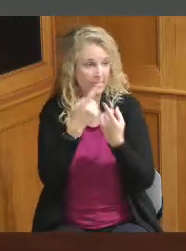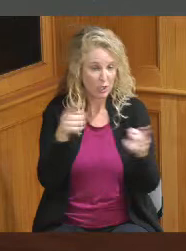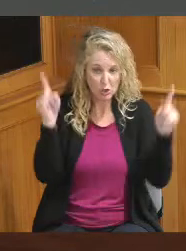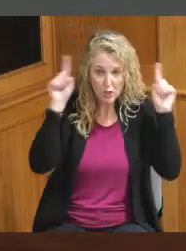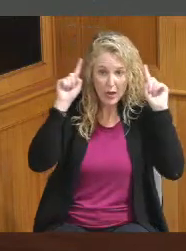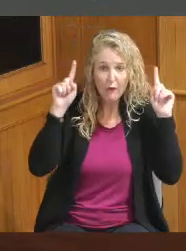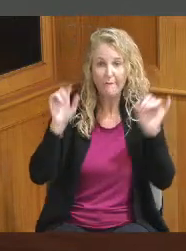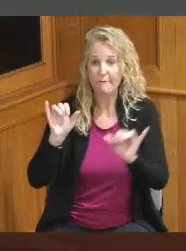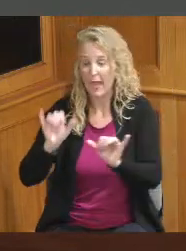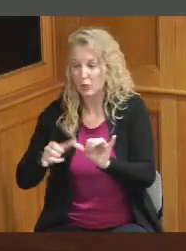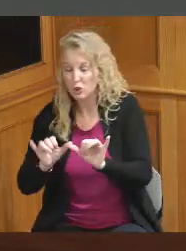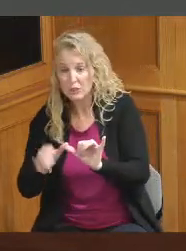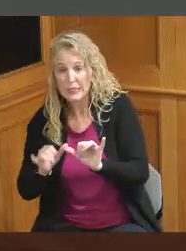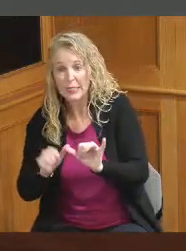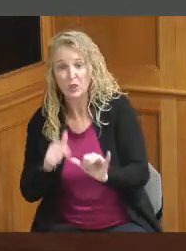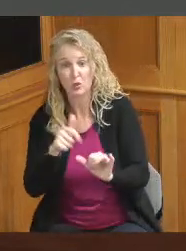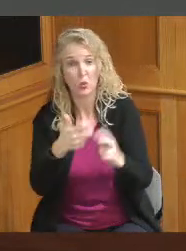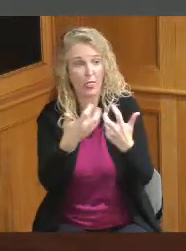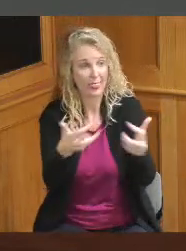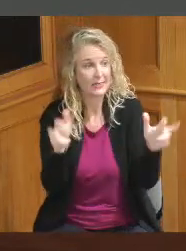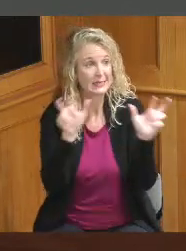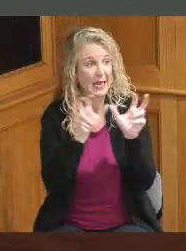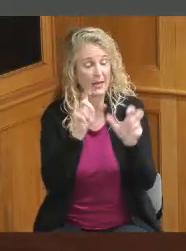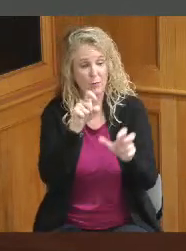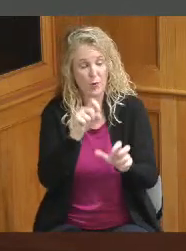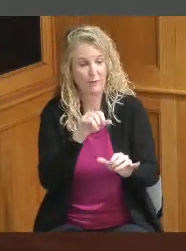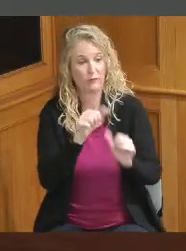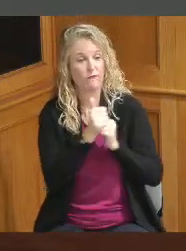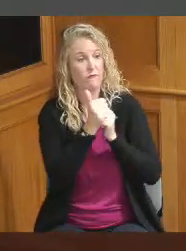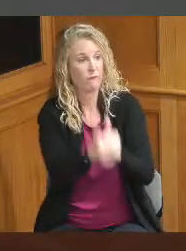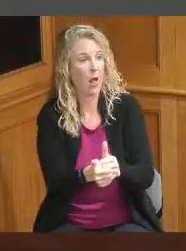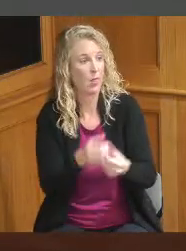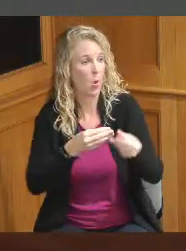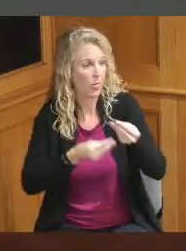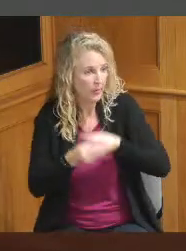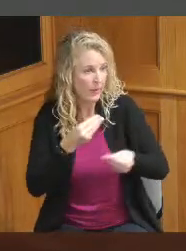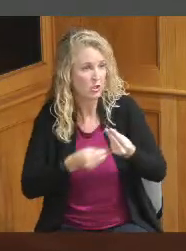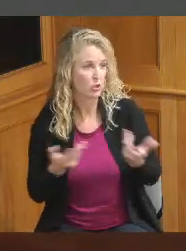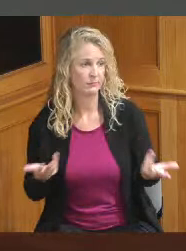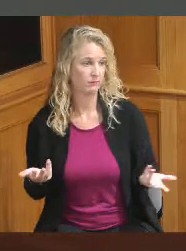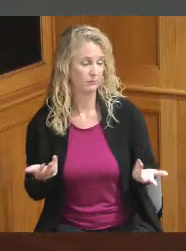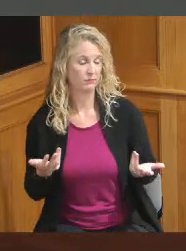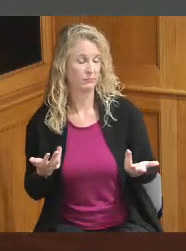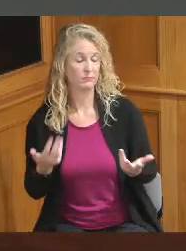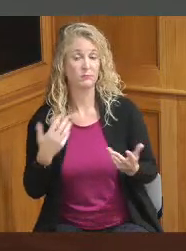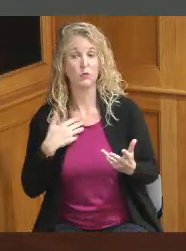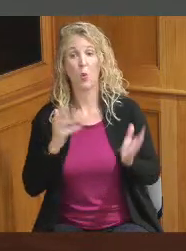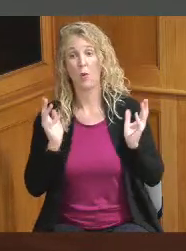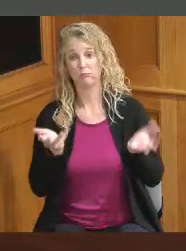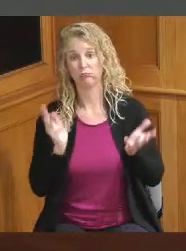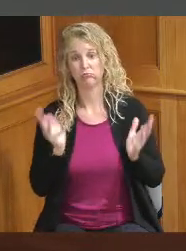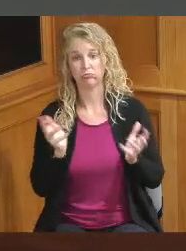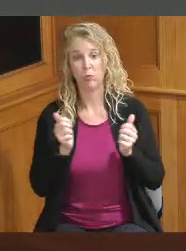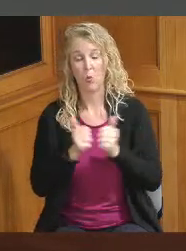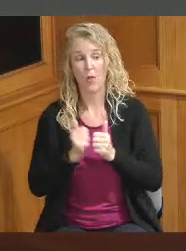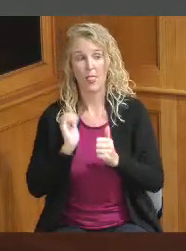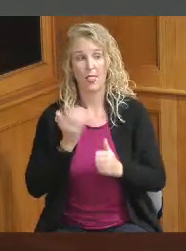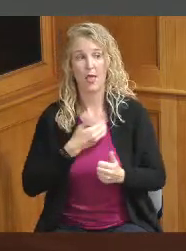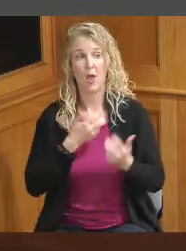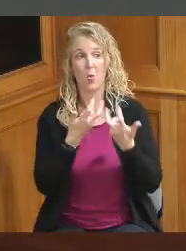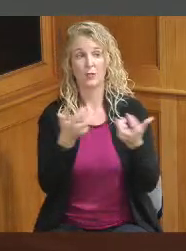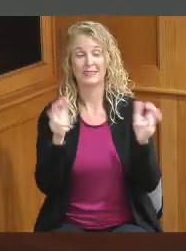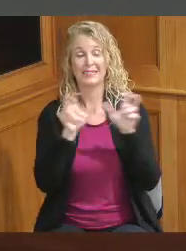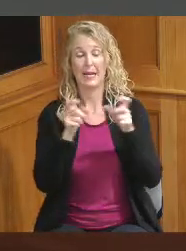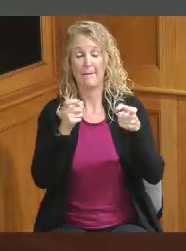to the engineer to the stadiums, to live within their budget. So I've talked with our stadium